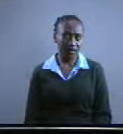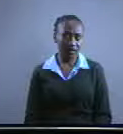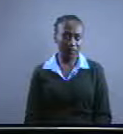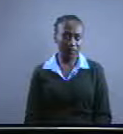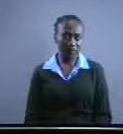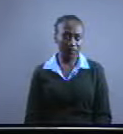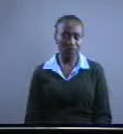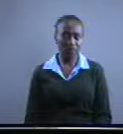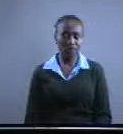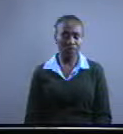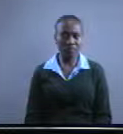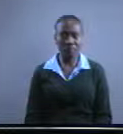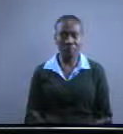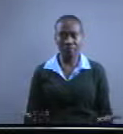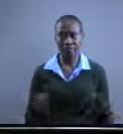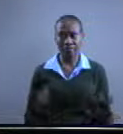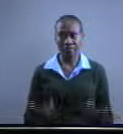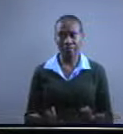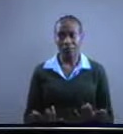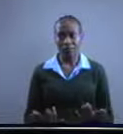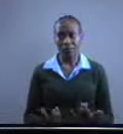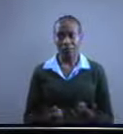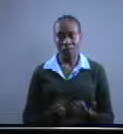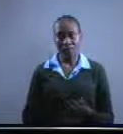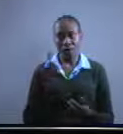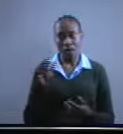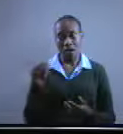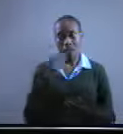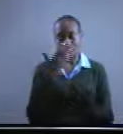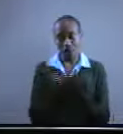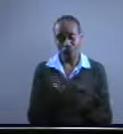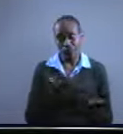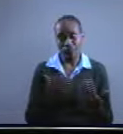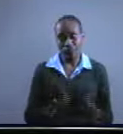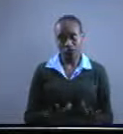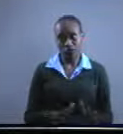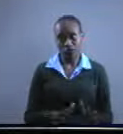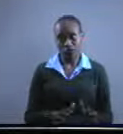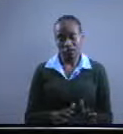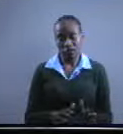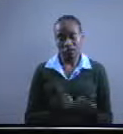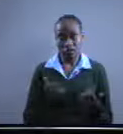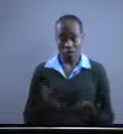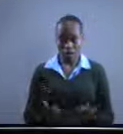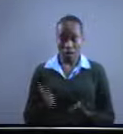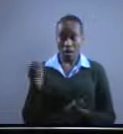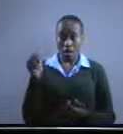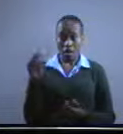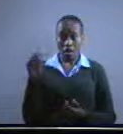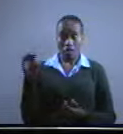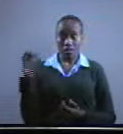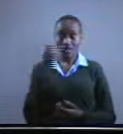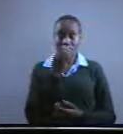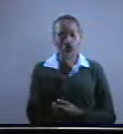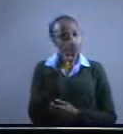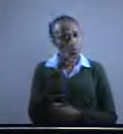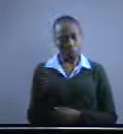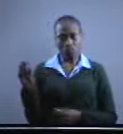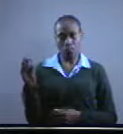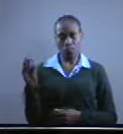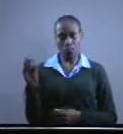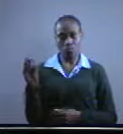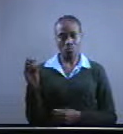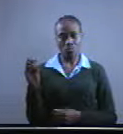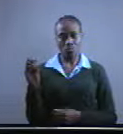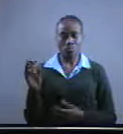We are on the motion that has been moved by the DA, and the ANC says no to the motion.